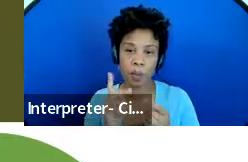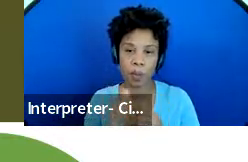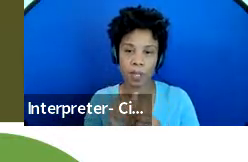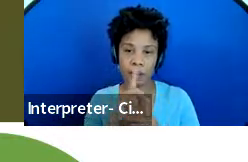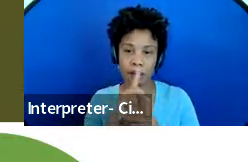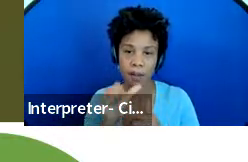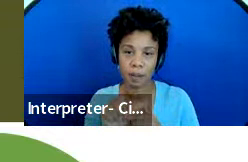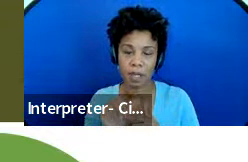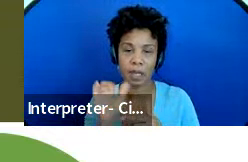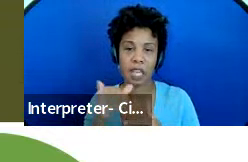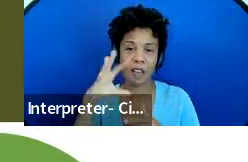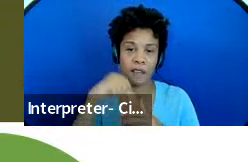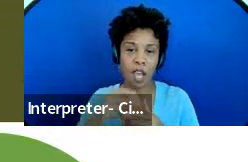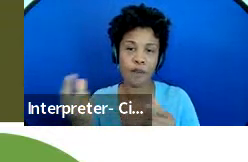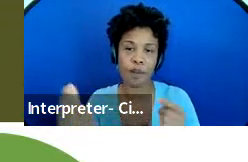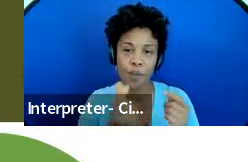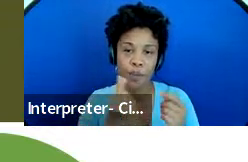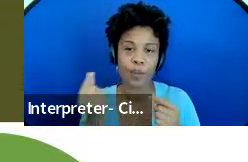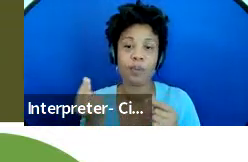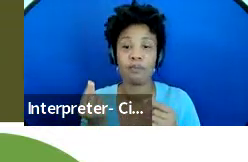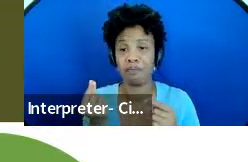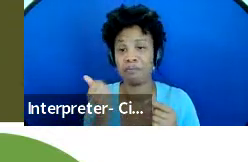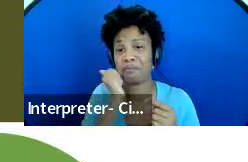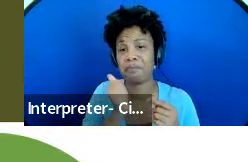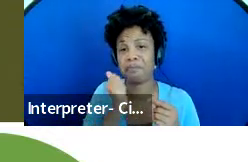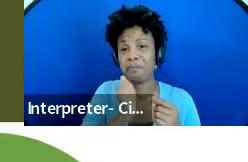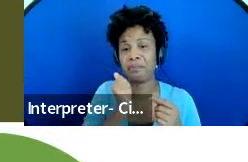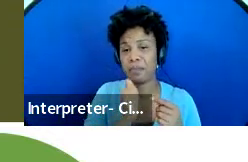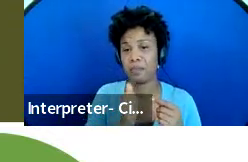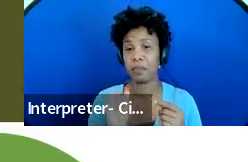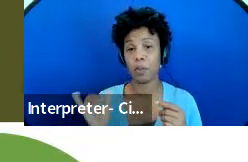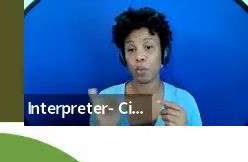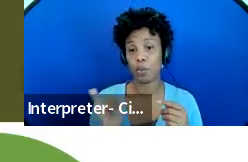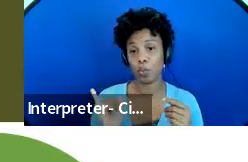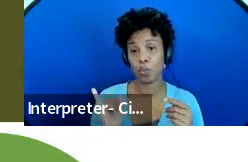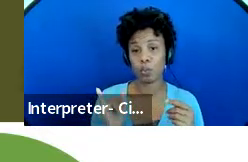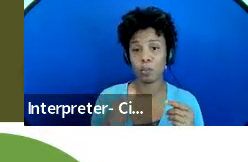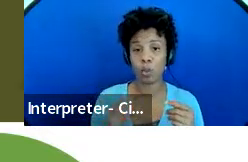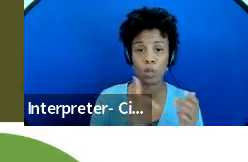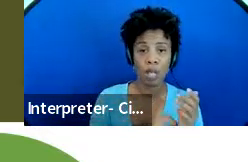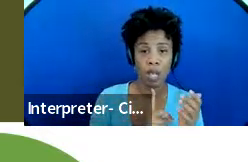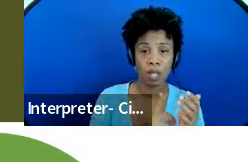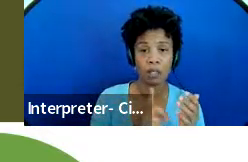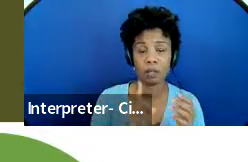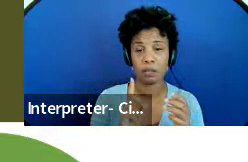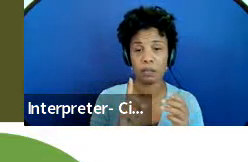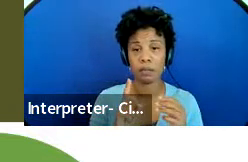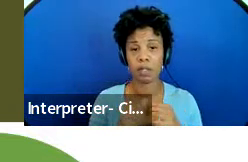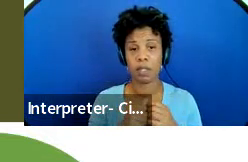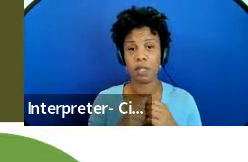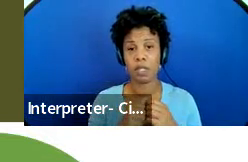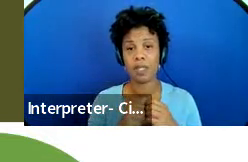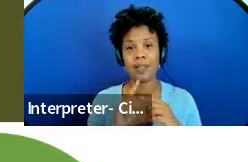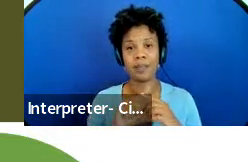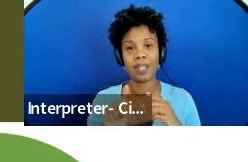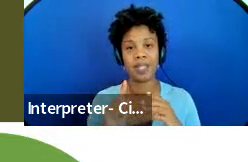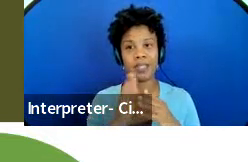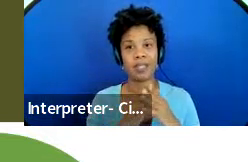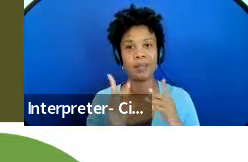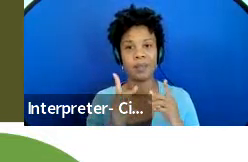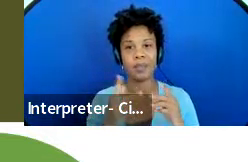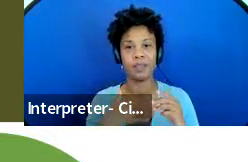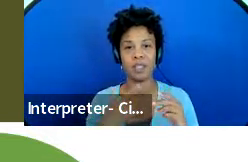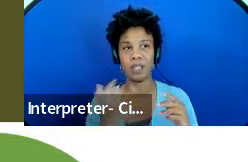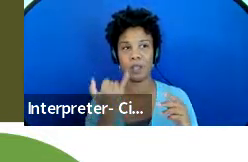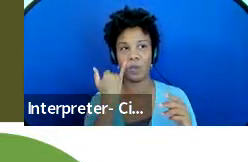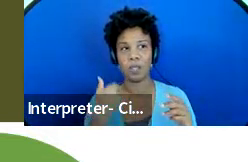in their daily life, including with healthcare. However, because of the stigma associated with supportive devices, persons with disabilities opted to not use